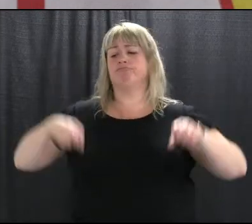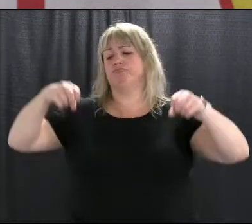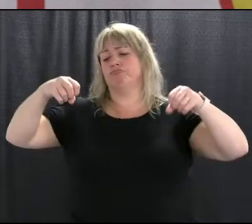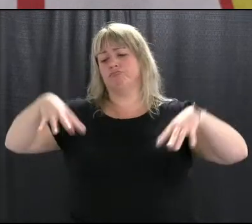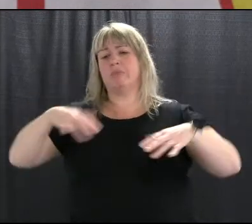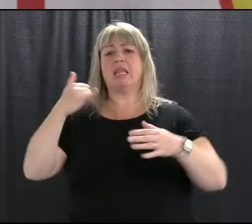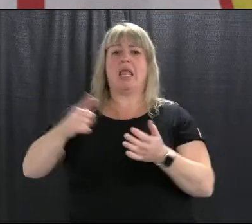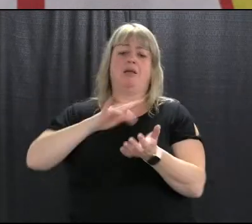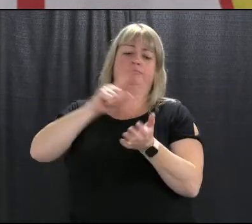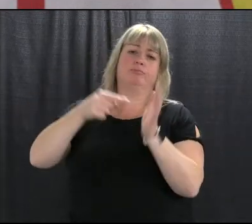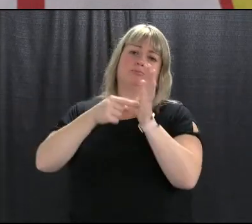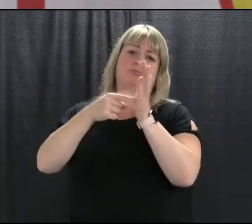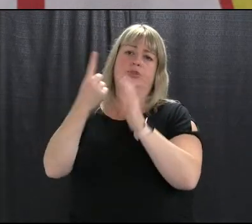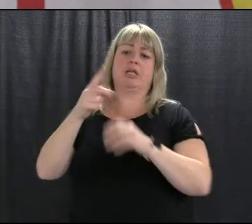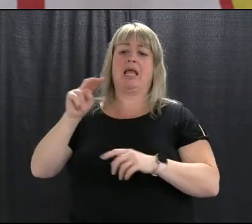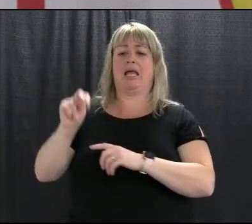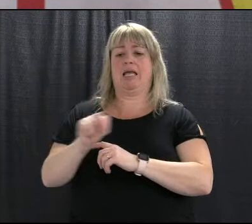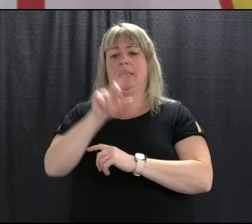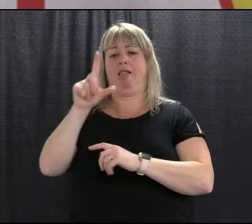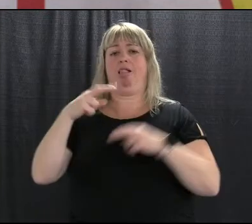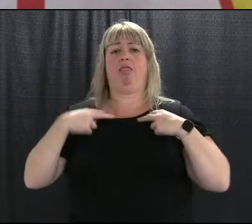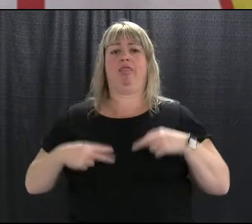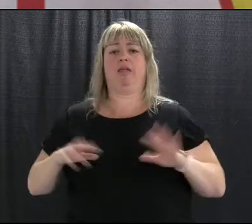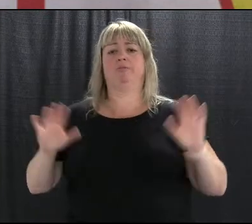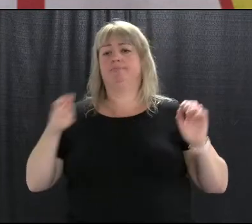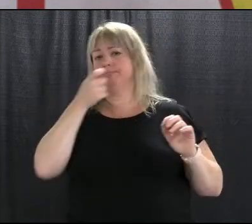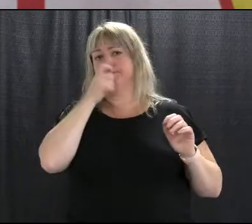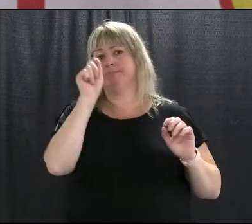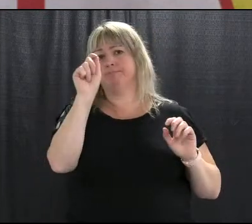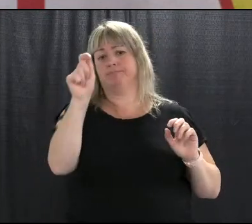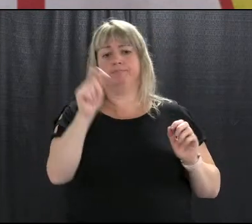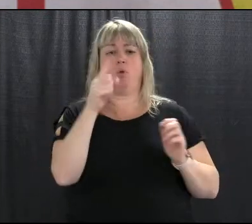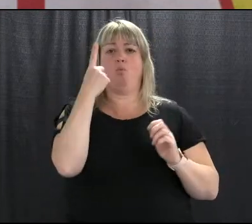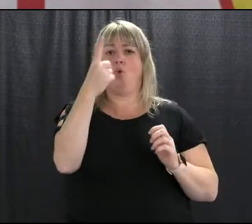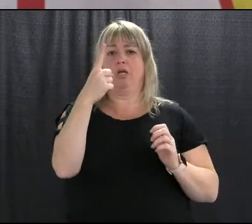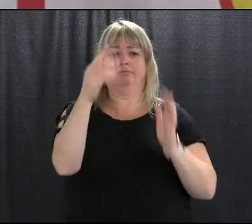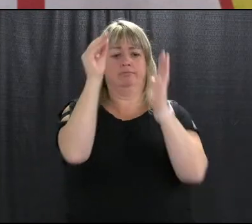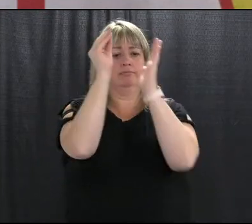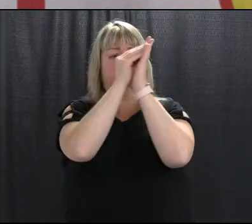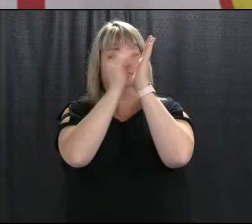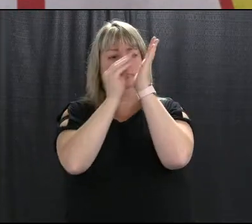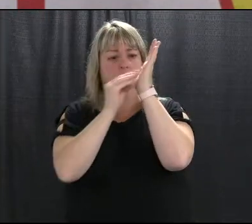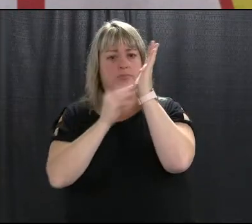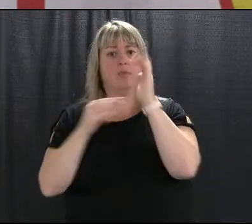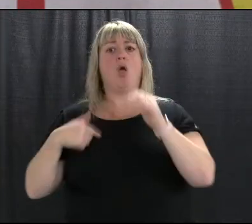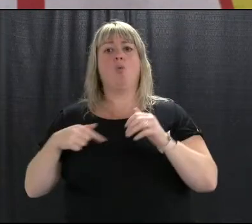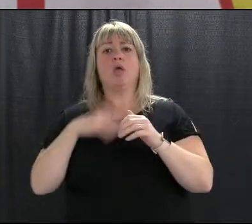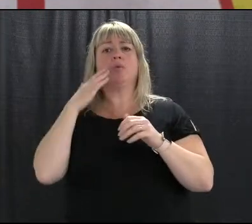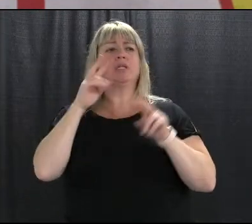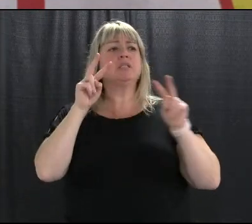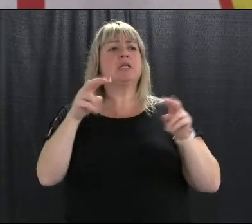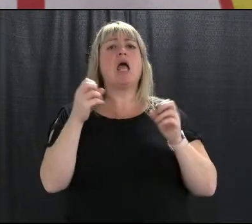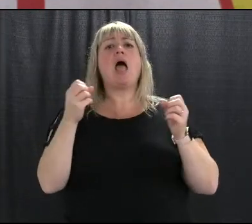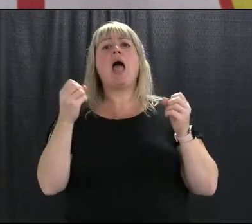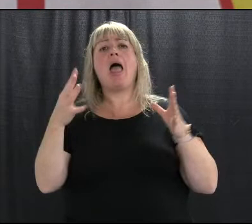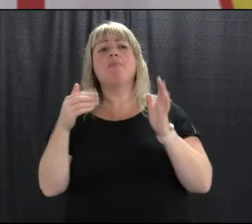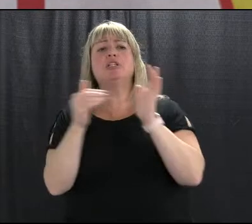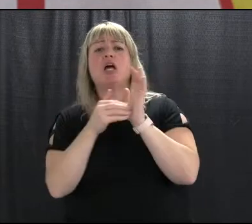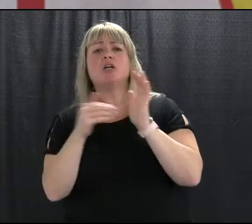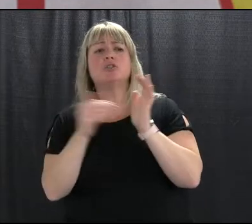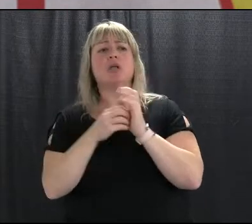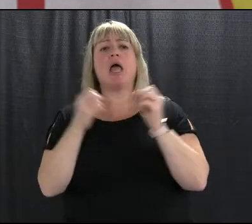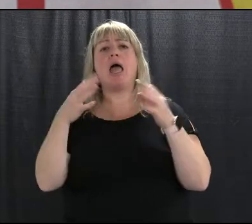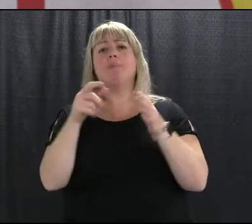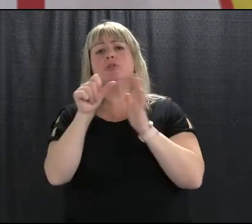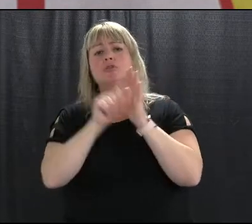central intake system. We are going to monitor the availability of operating room capacity or surgical capacity